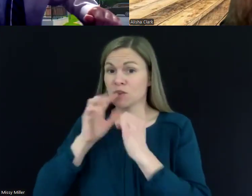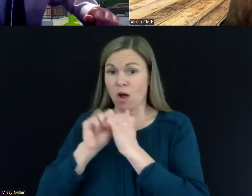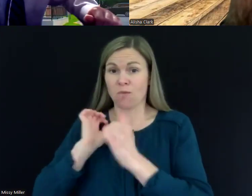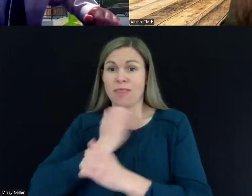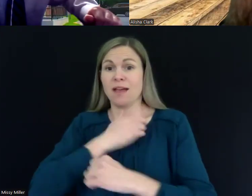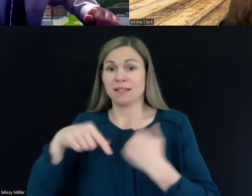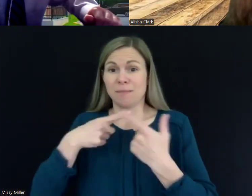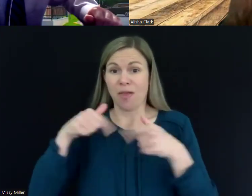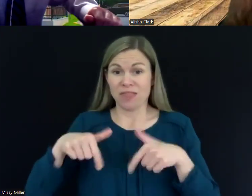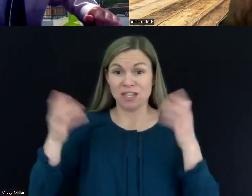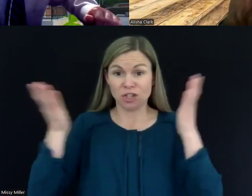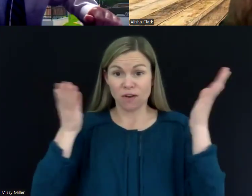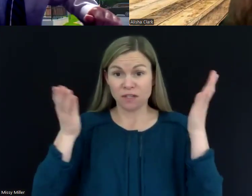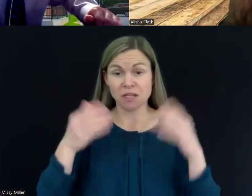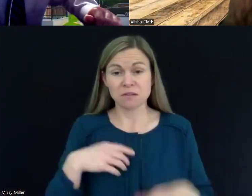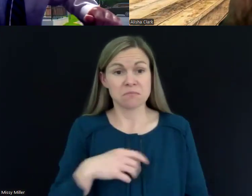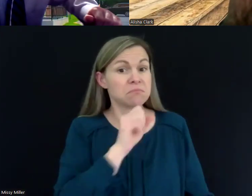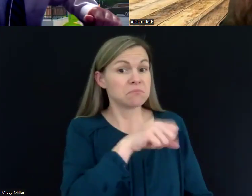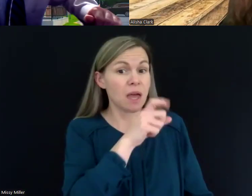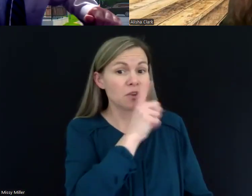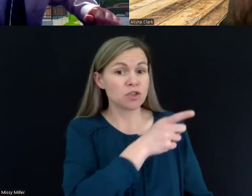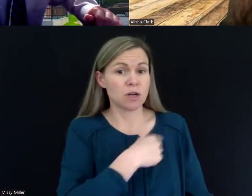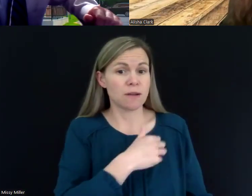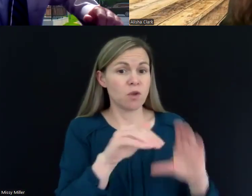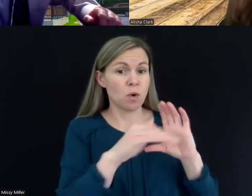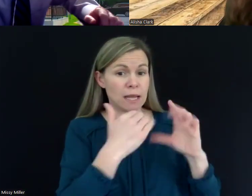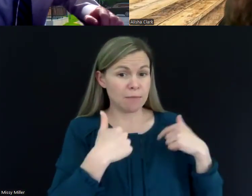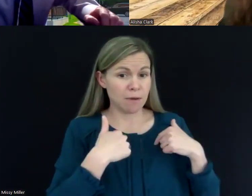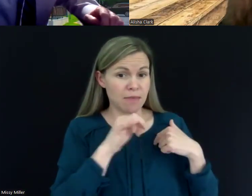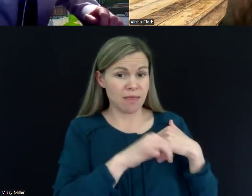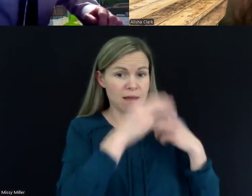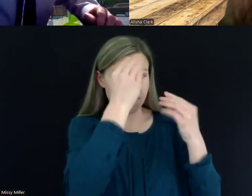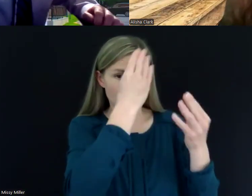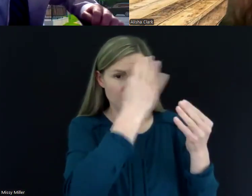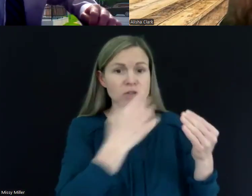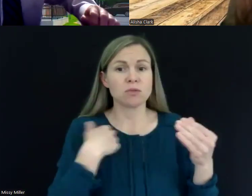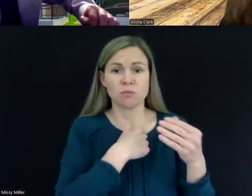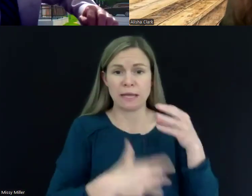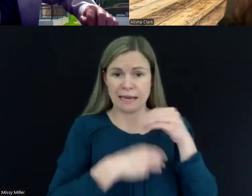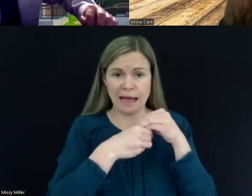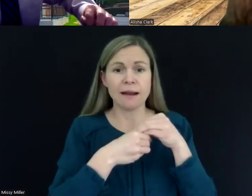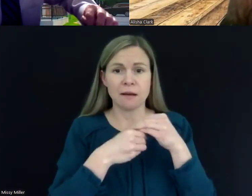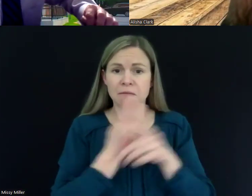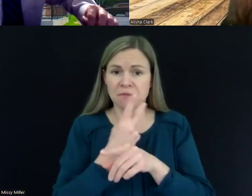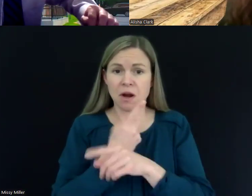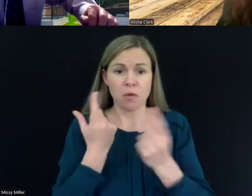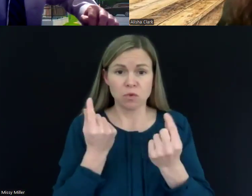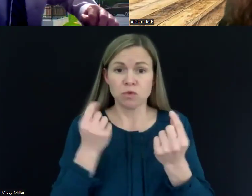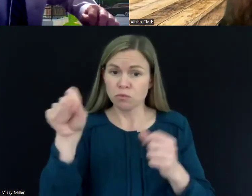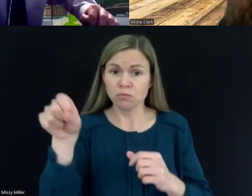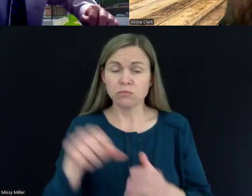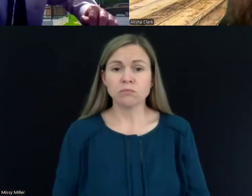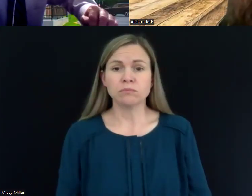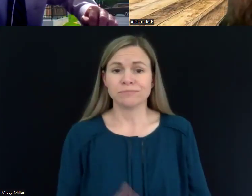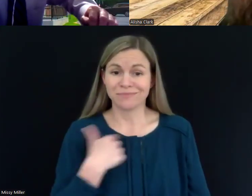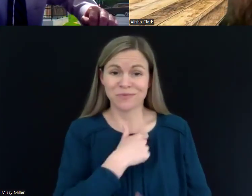stuff? Yeah, I mean, if you want to send that to me in email and we can try Okay. to work something out. All right. We